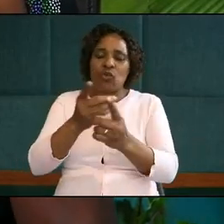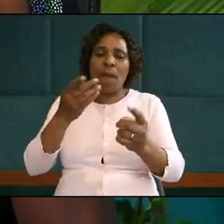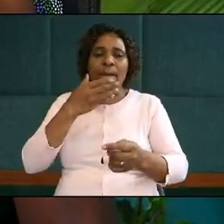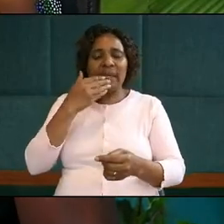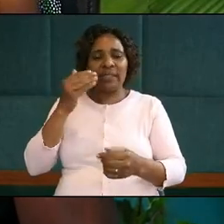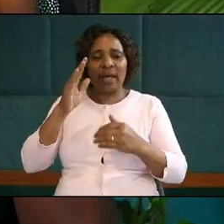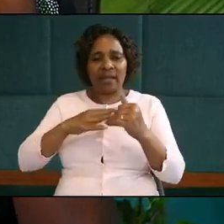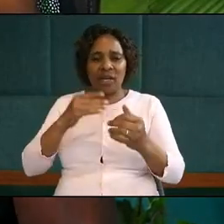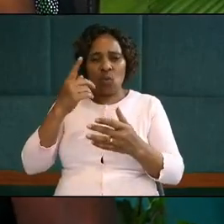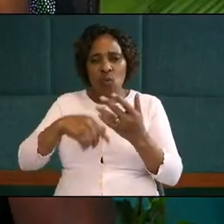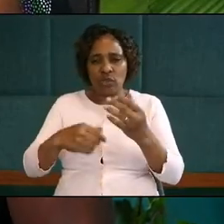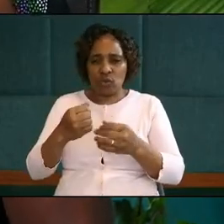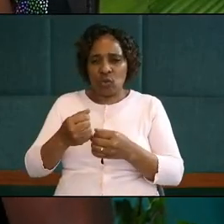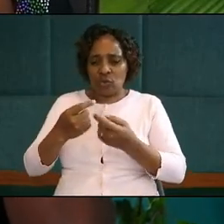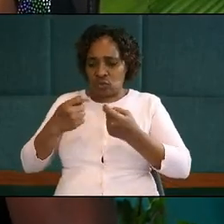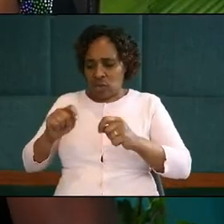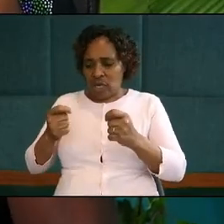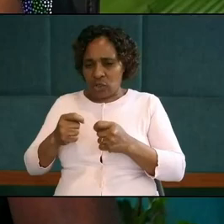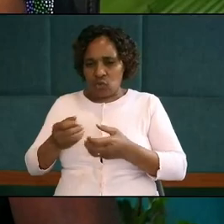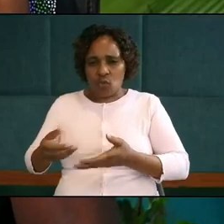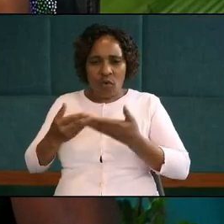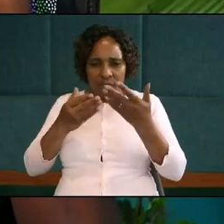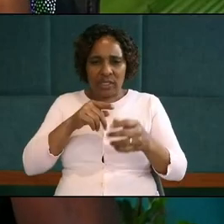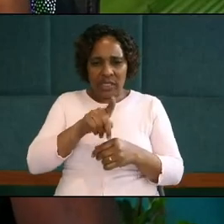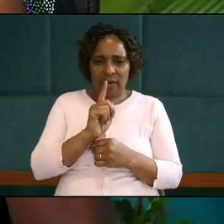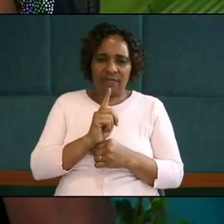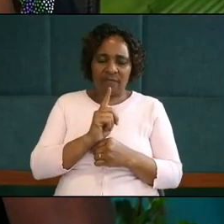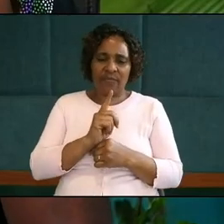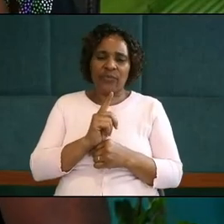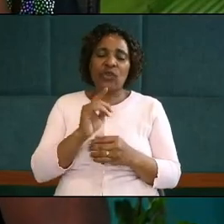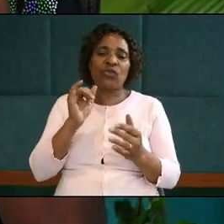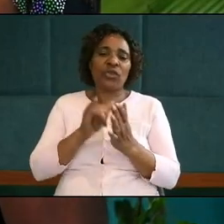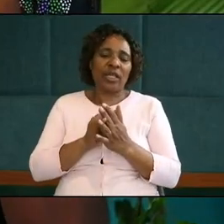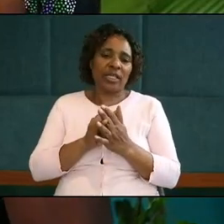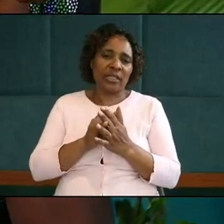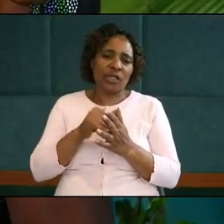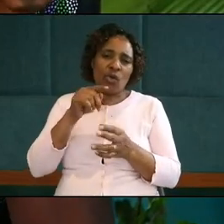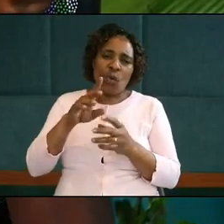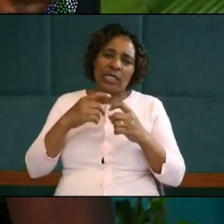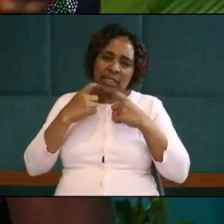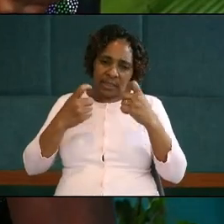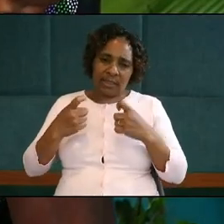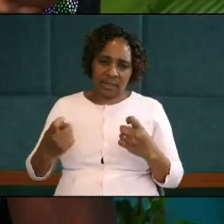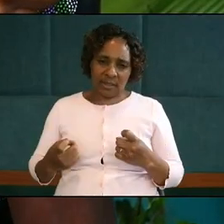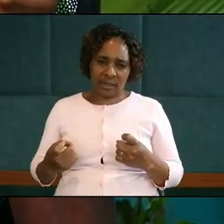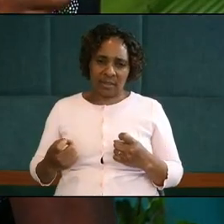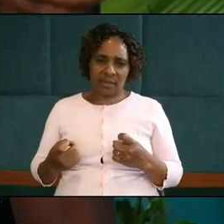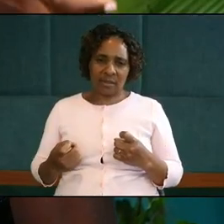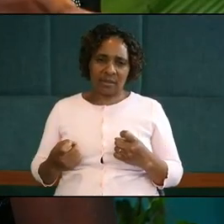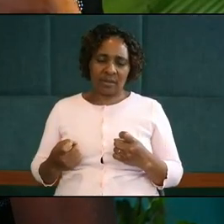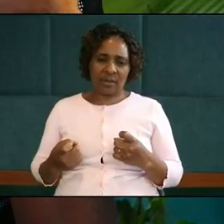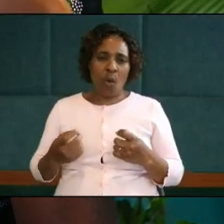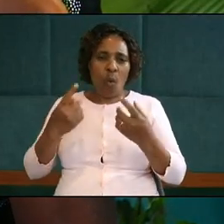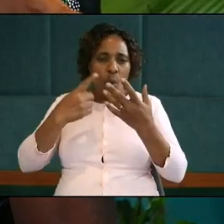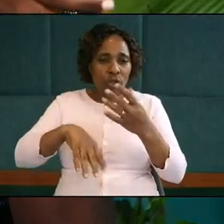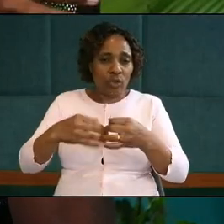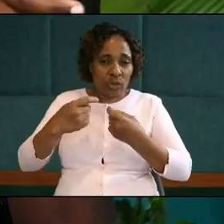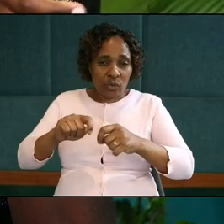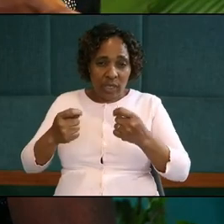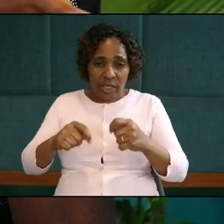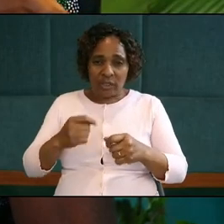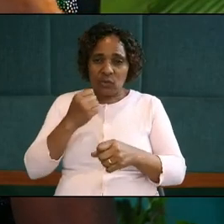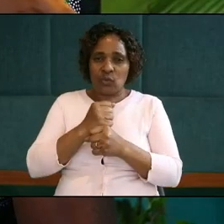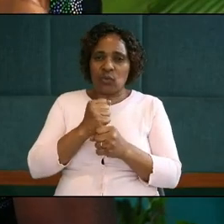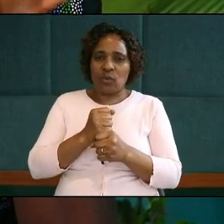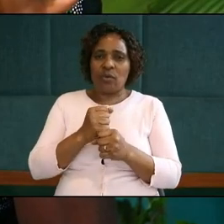than what you are trying to offer yourself? So that your sins, what you're trying to do,